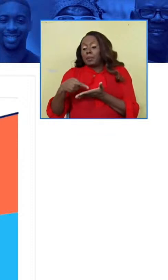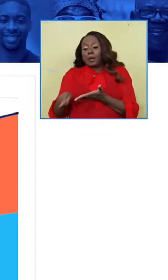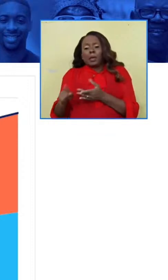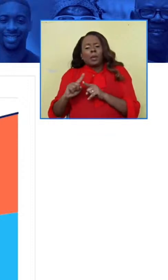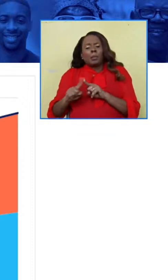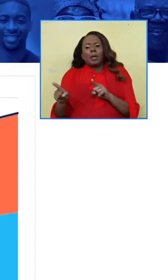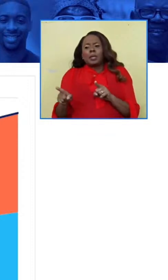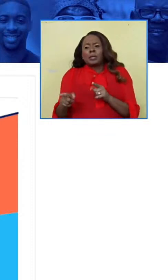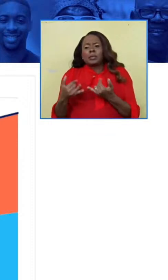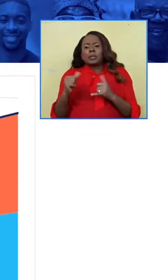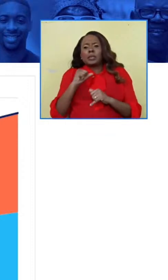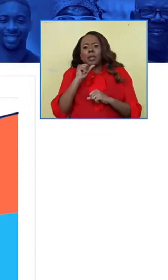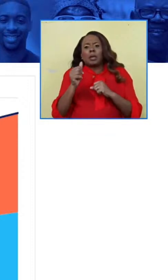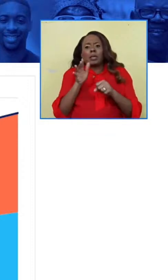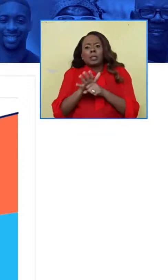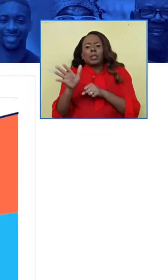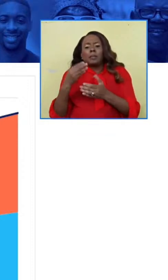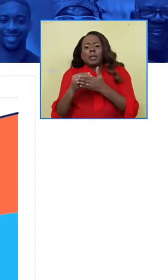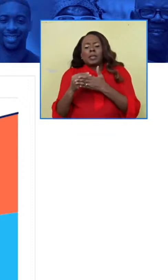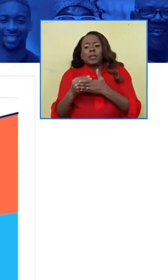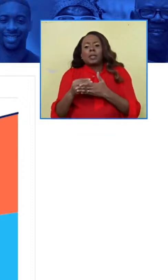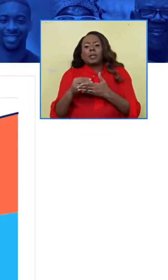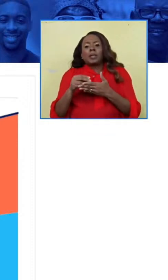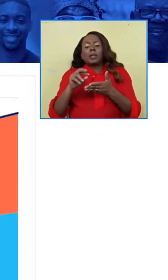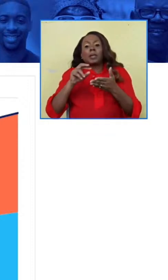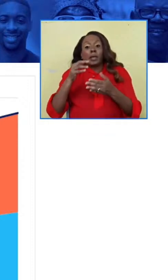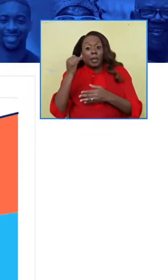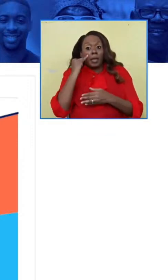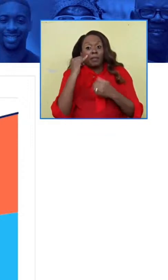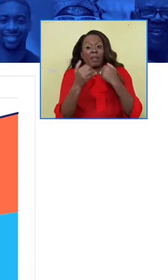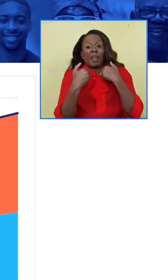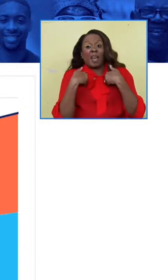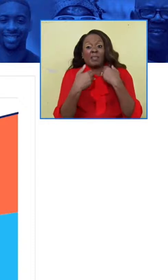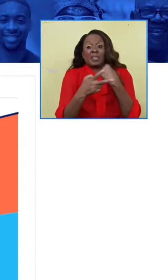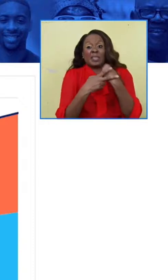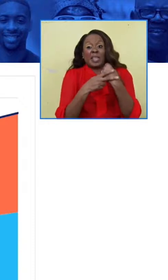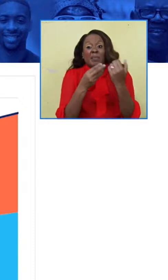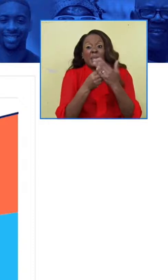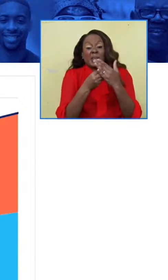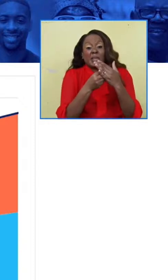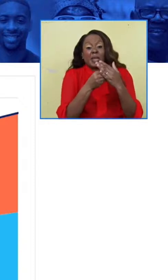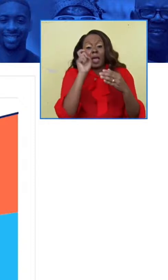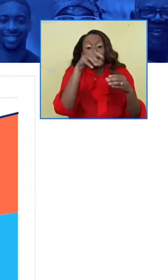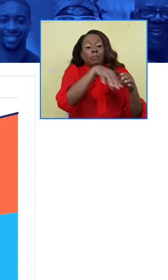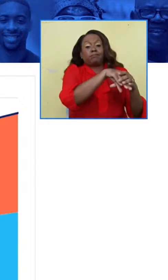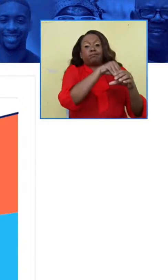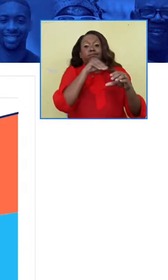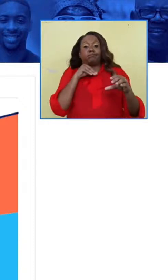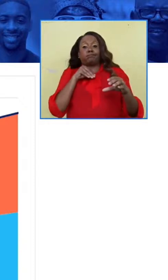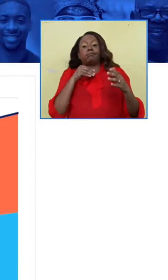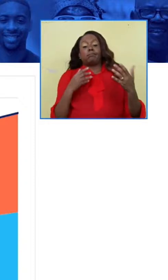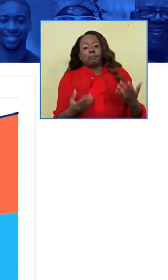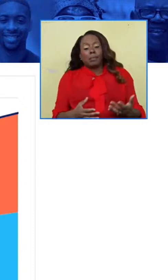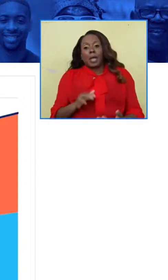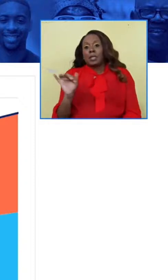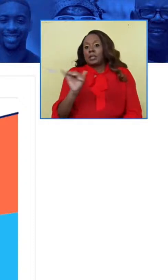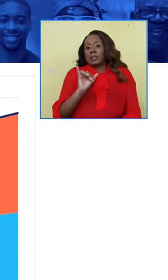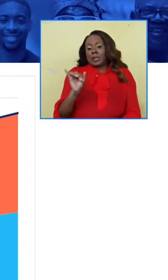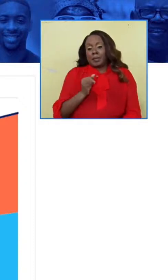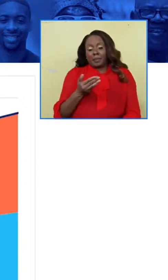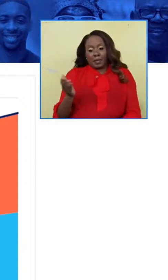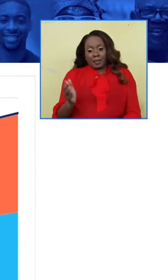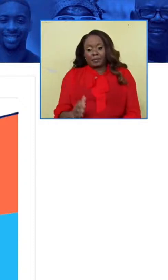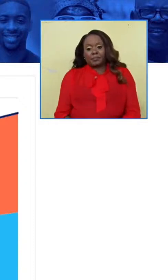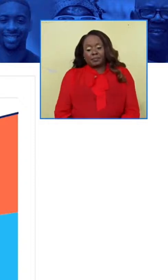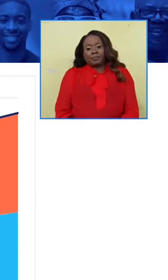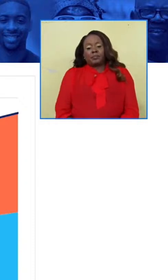of assets to help meet benefits. So a little bit this year, but growing amounts in the next few years,